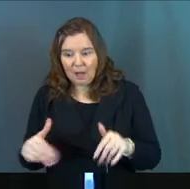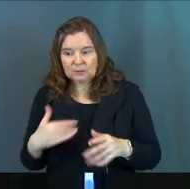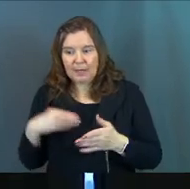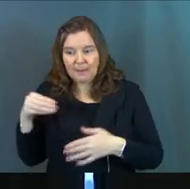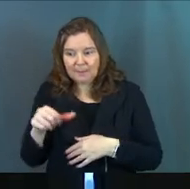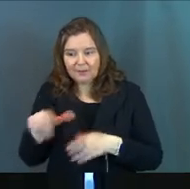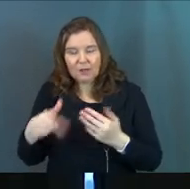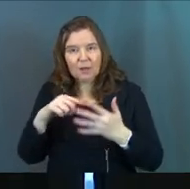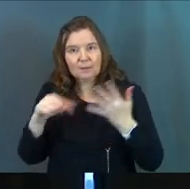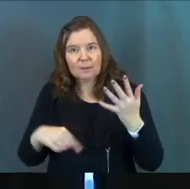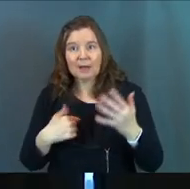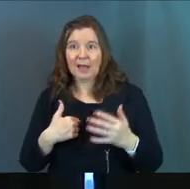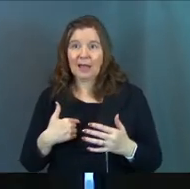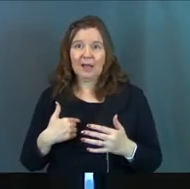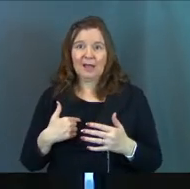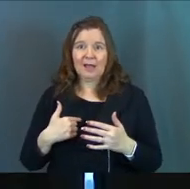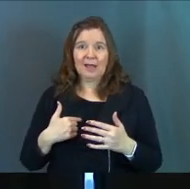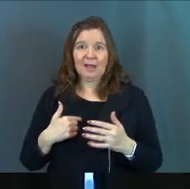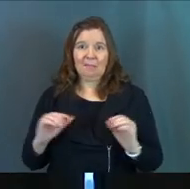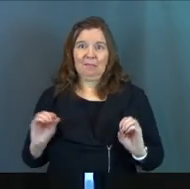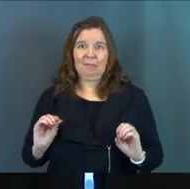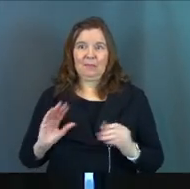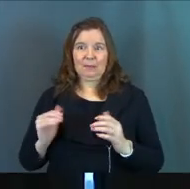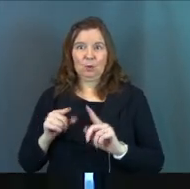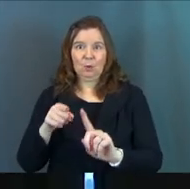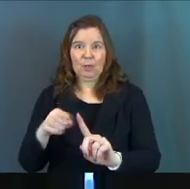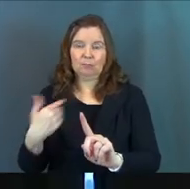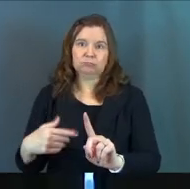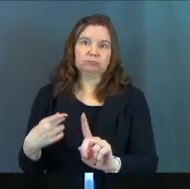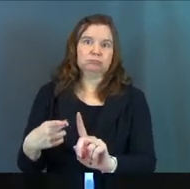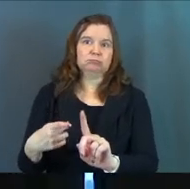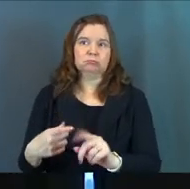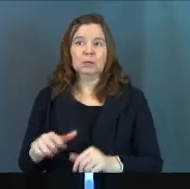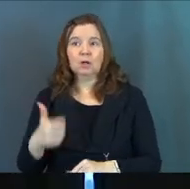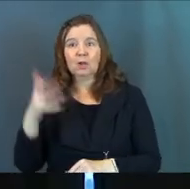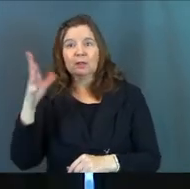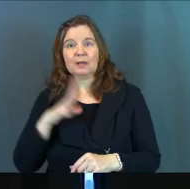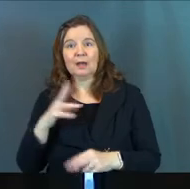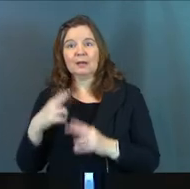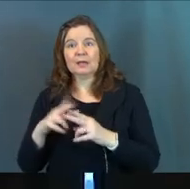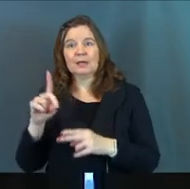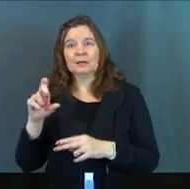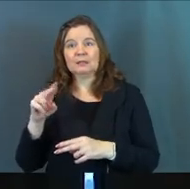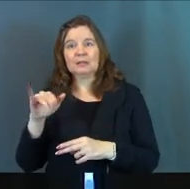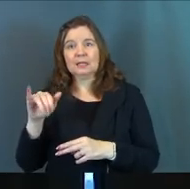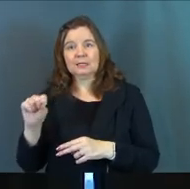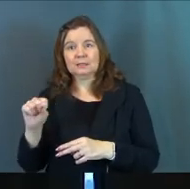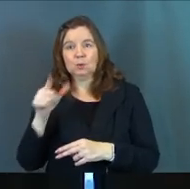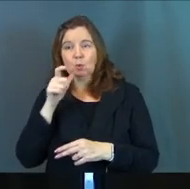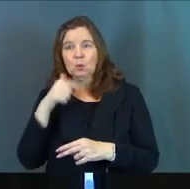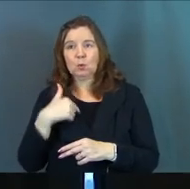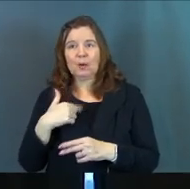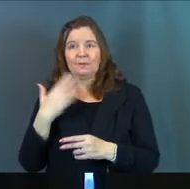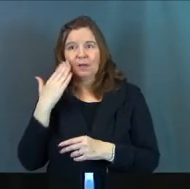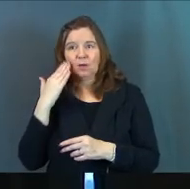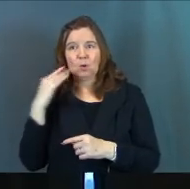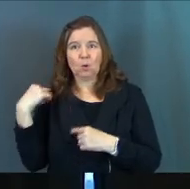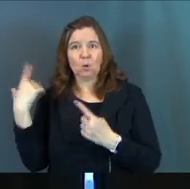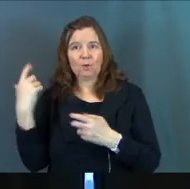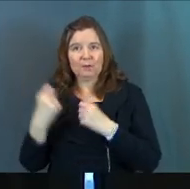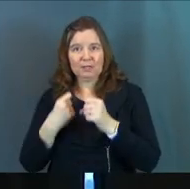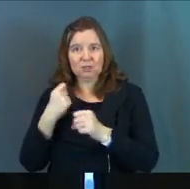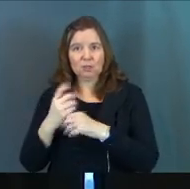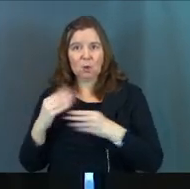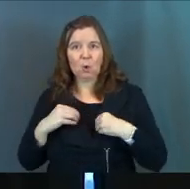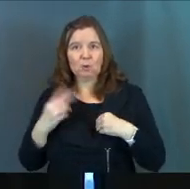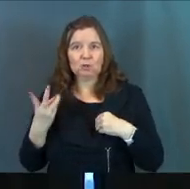them and all this kind of stuff. I mean, I'm a lightweight compared to them. There's another guy named Dennis who I've gotten to know over the